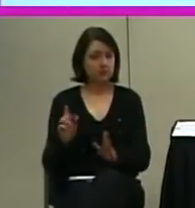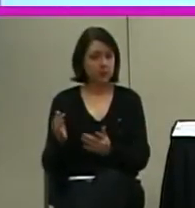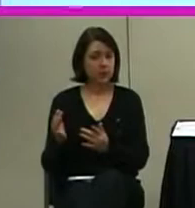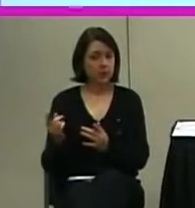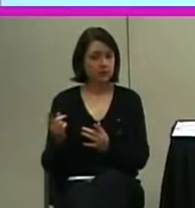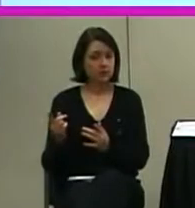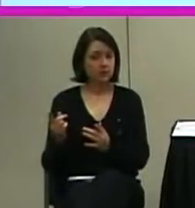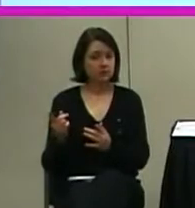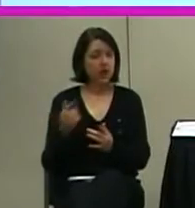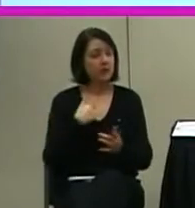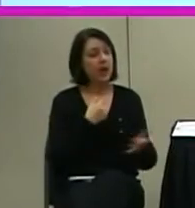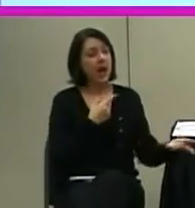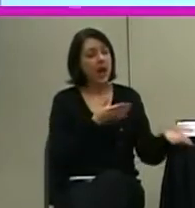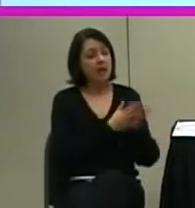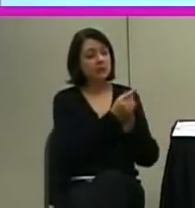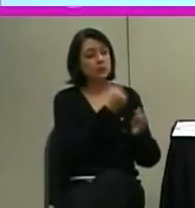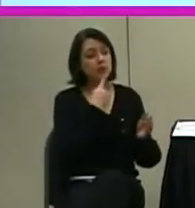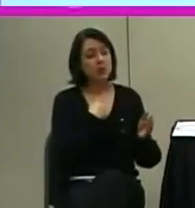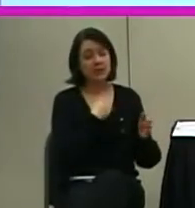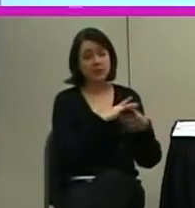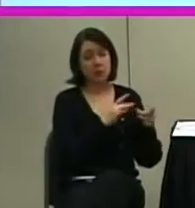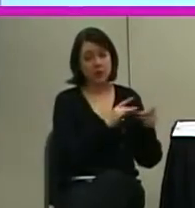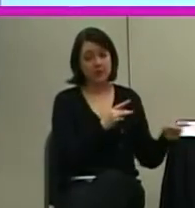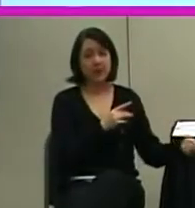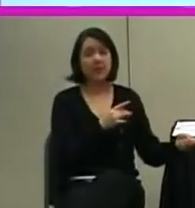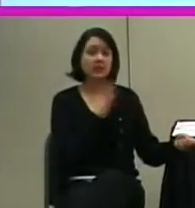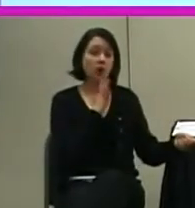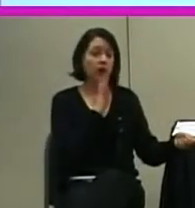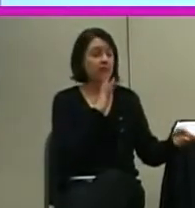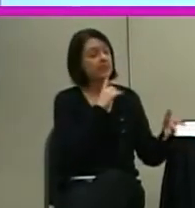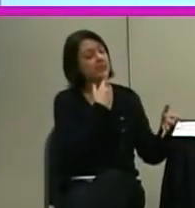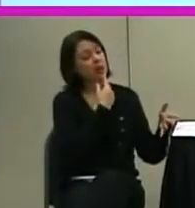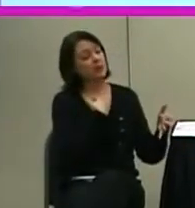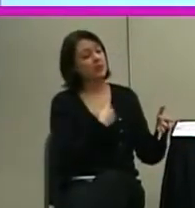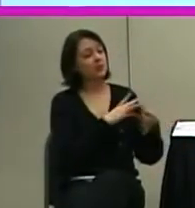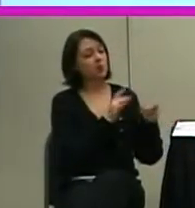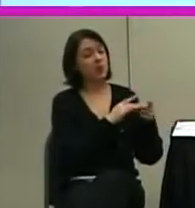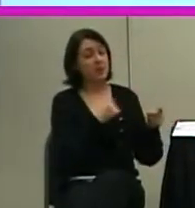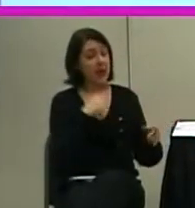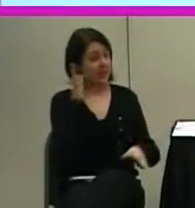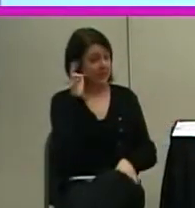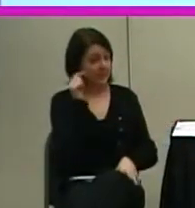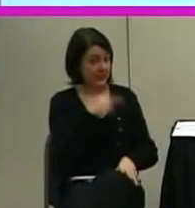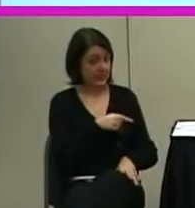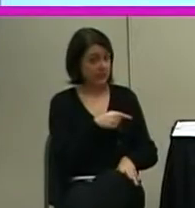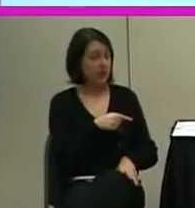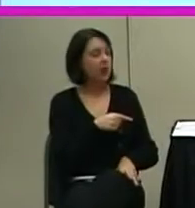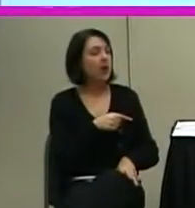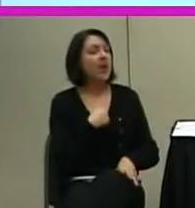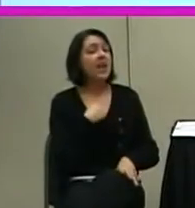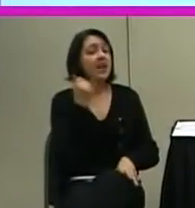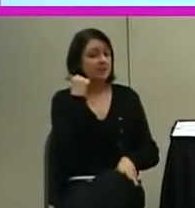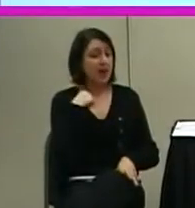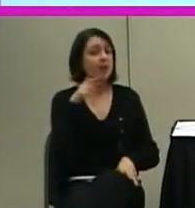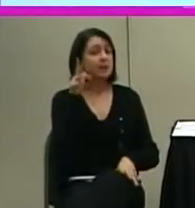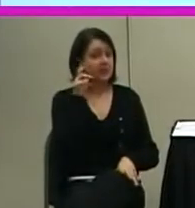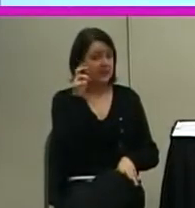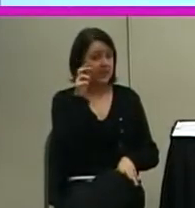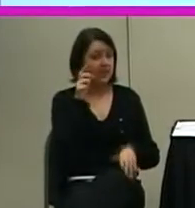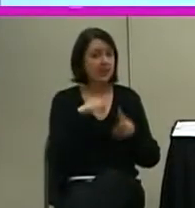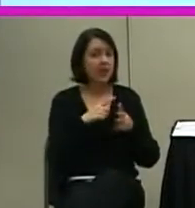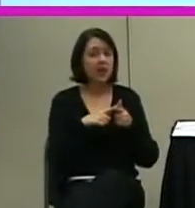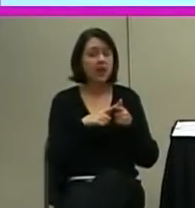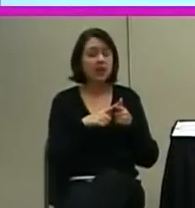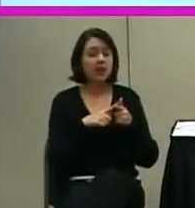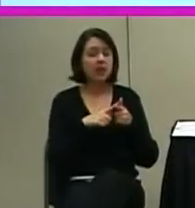second. Wait, so I'm going to have him tell me a story. And while he's telling the story, you tell me if I'm listening. If I am listening, DeAndre, what will I be doing?